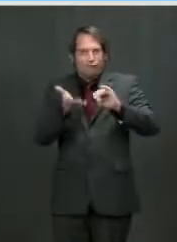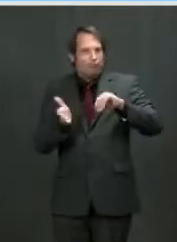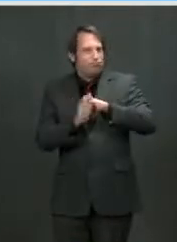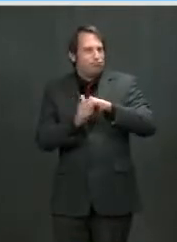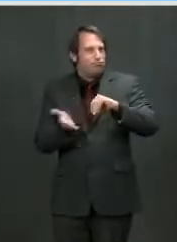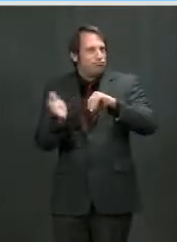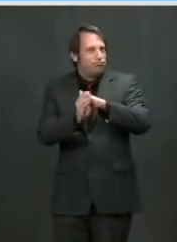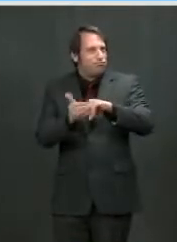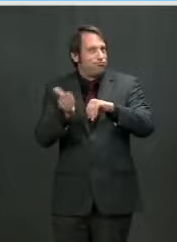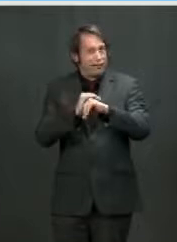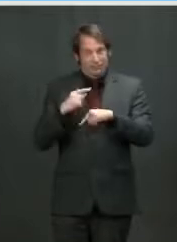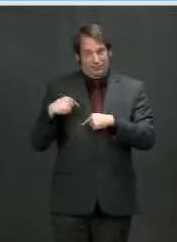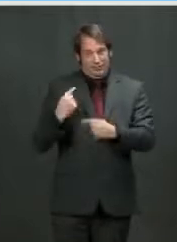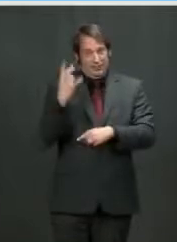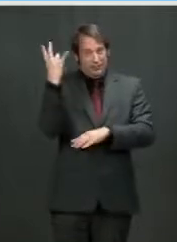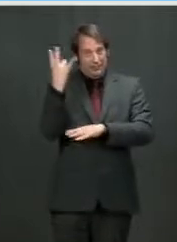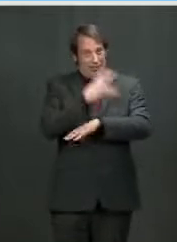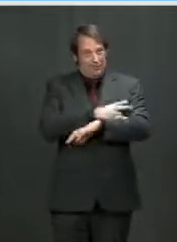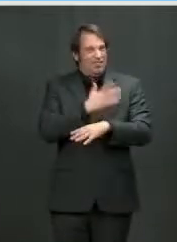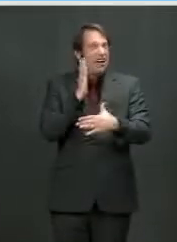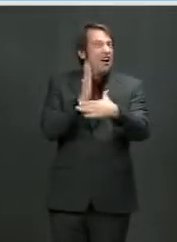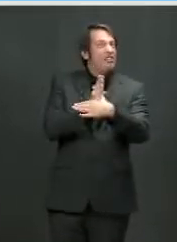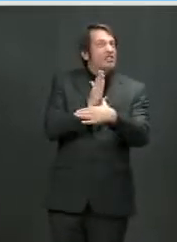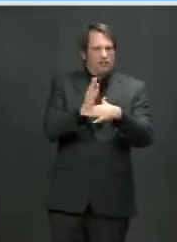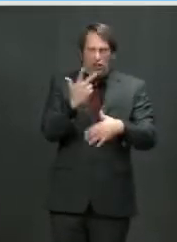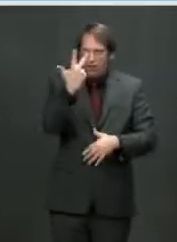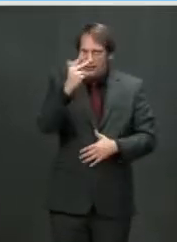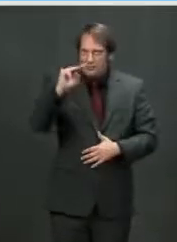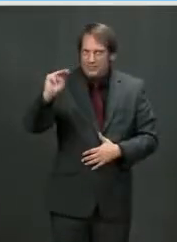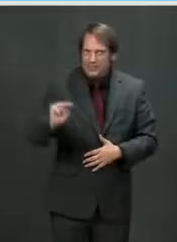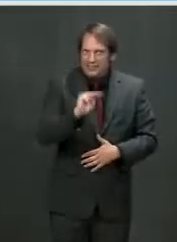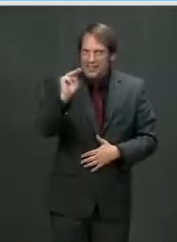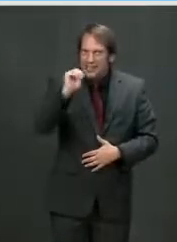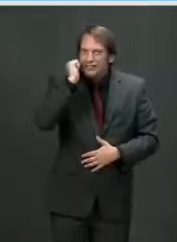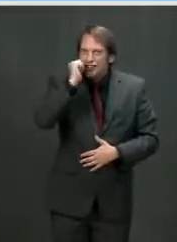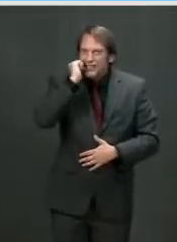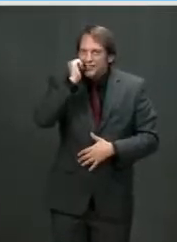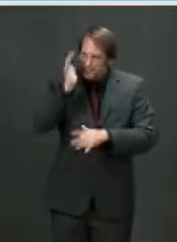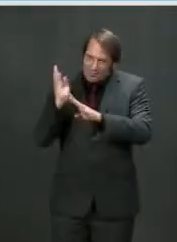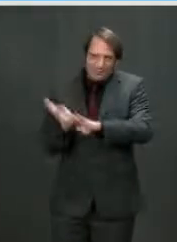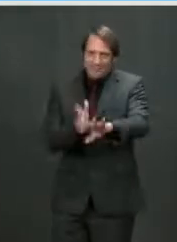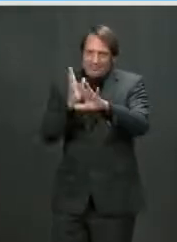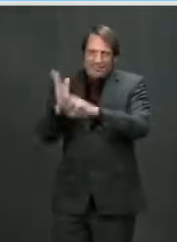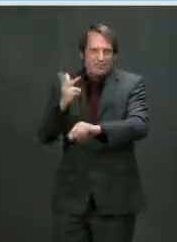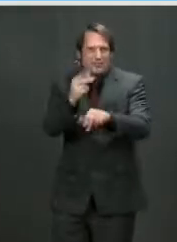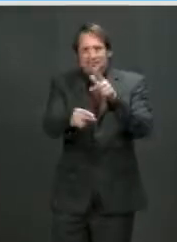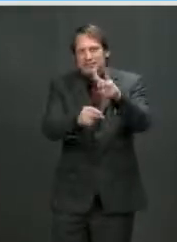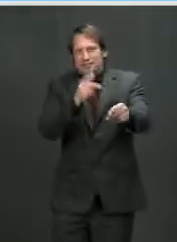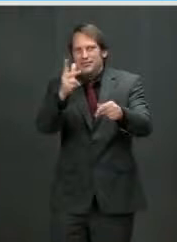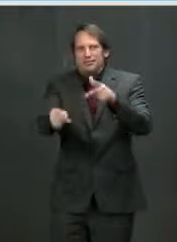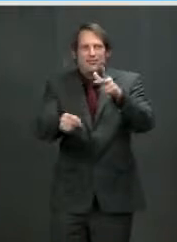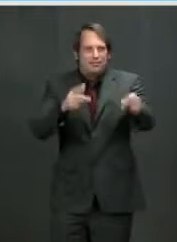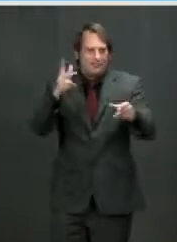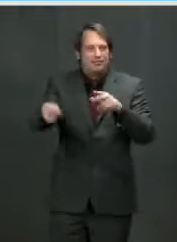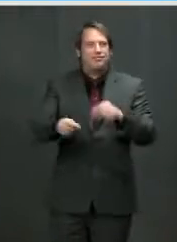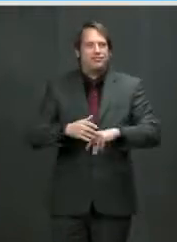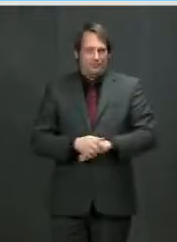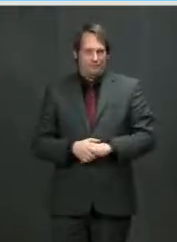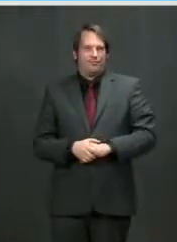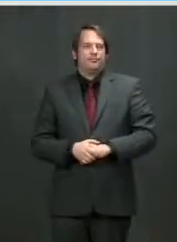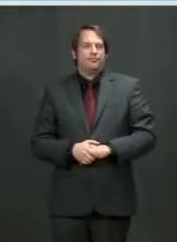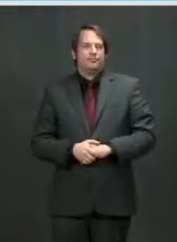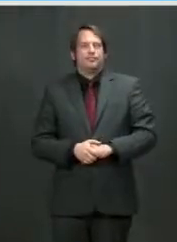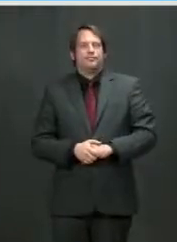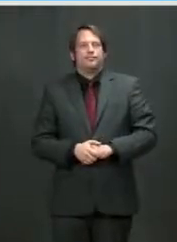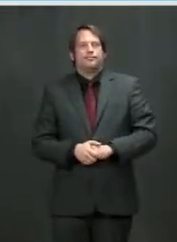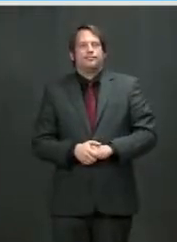of nearly 3 million vaccinations delivered daily, up 8% from the prior 7-day period. While these